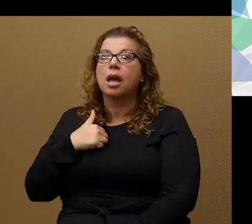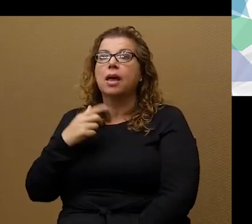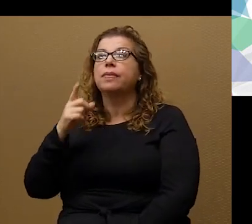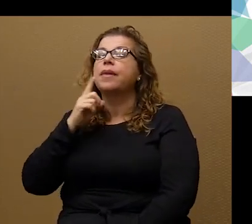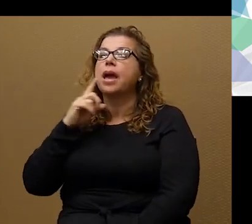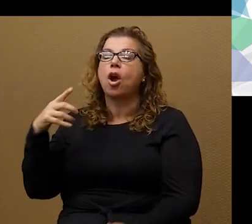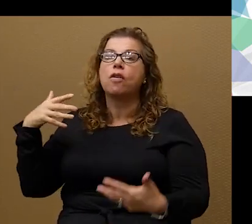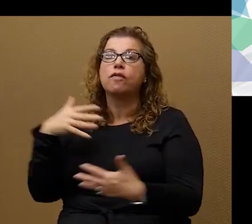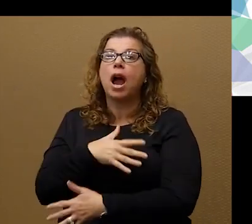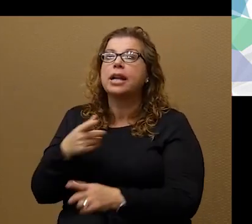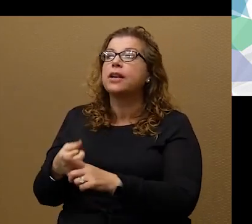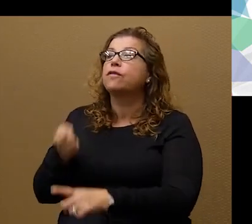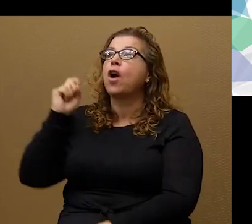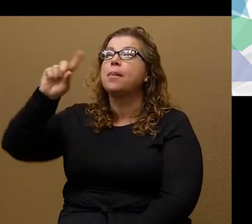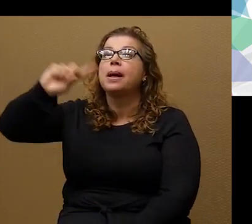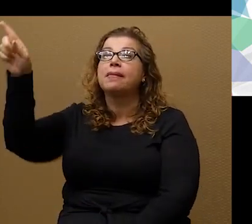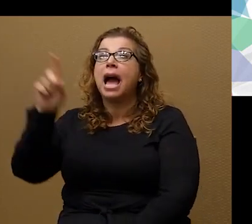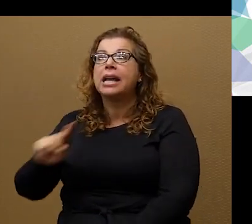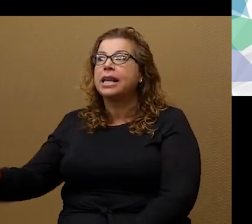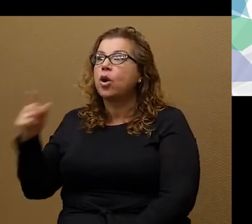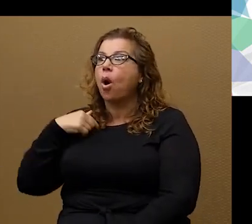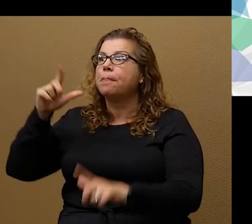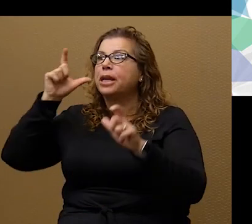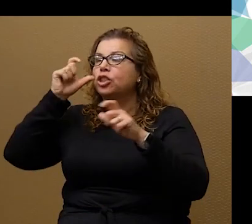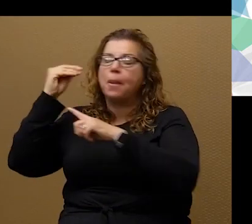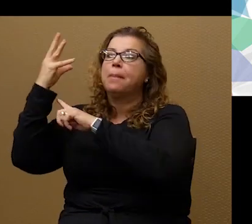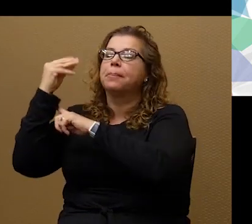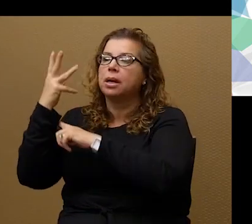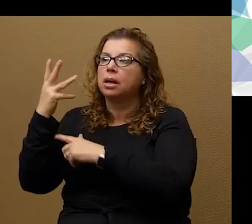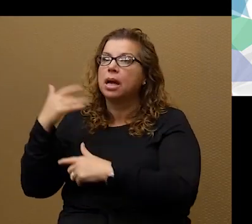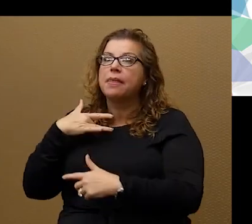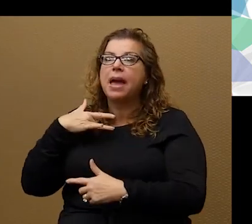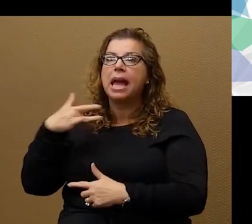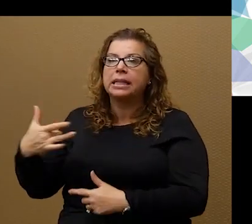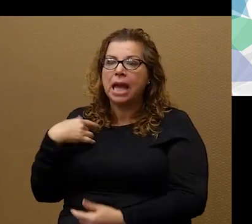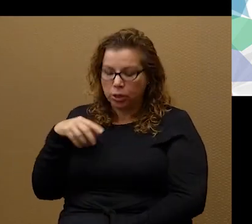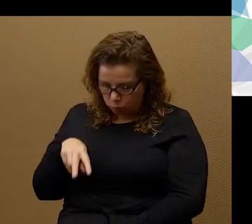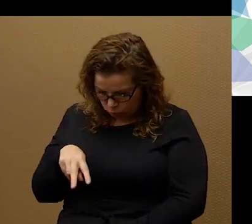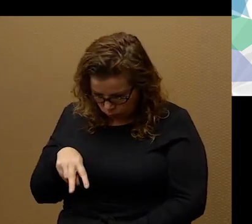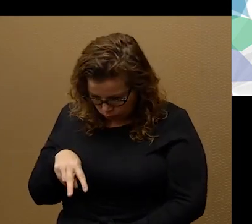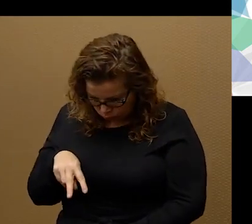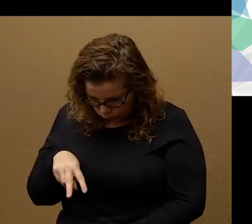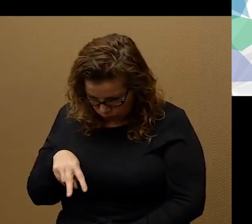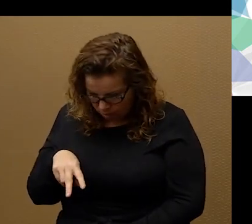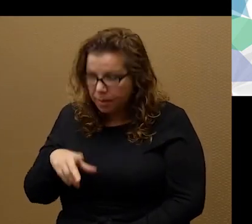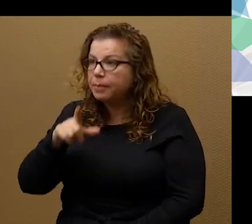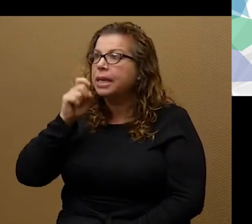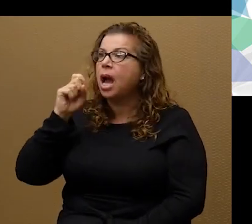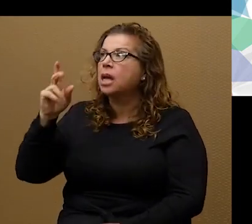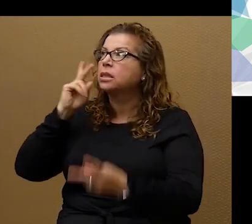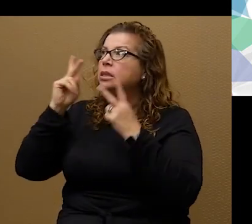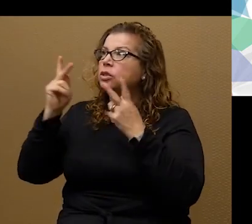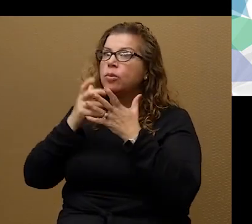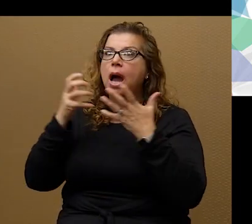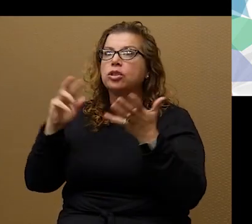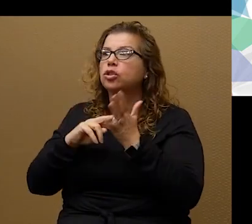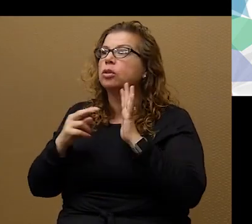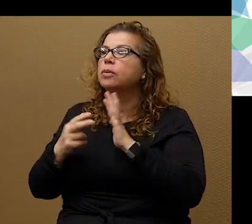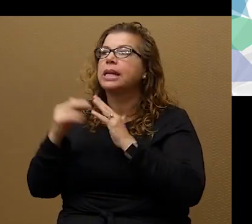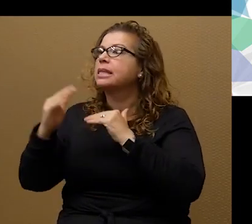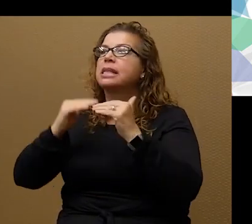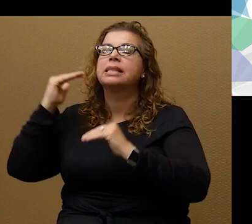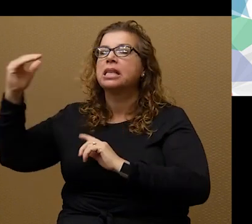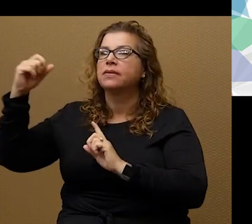of lightning, and they may look down a lot to block out the excessive stimulus. So if there's